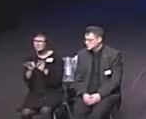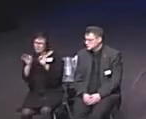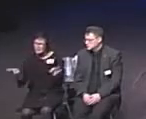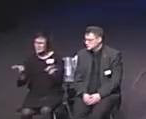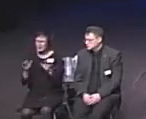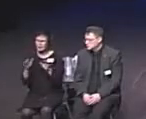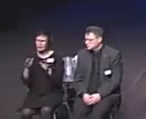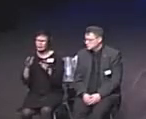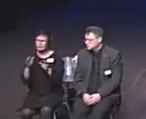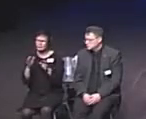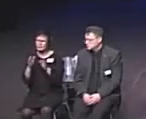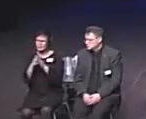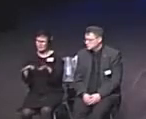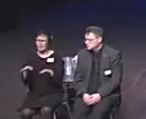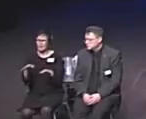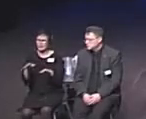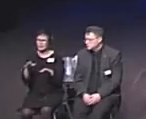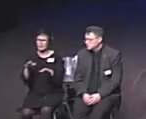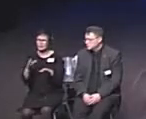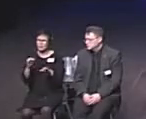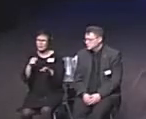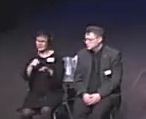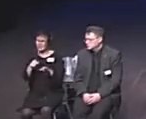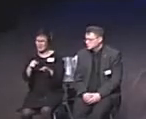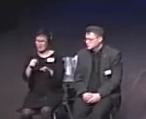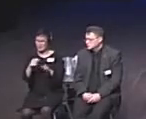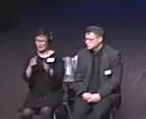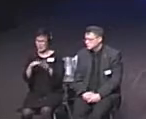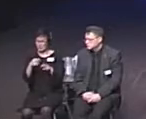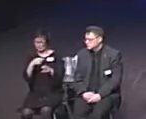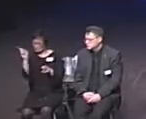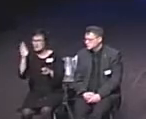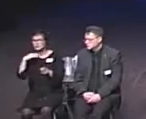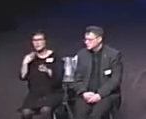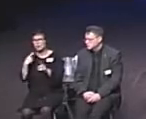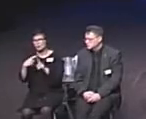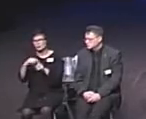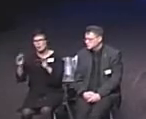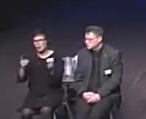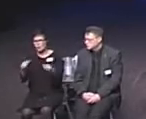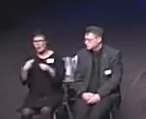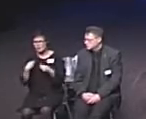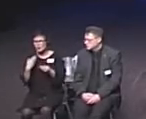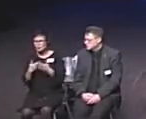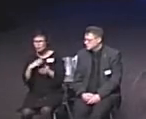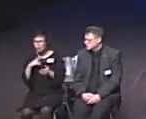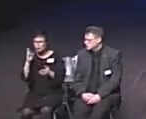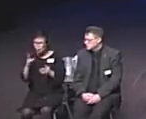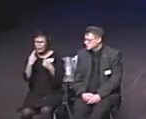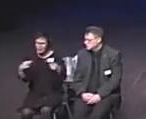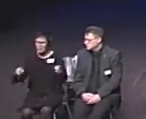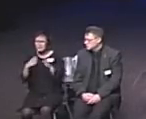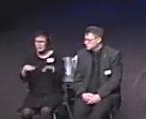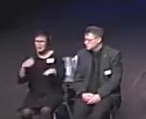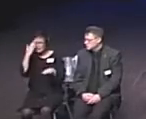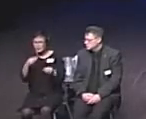have gained a lot of positive feedback from visitors from, as it's very inclusive to have all those kind of formats. It's an